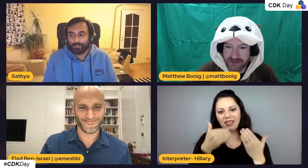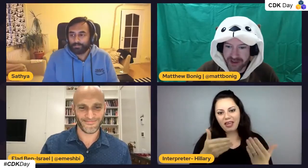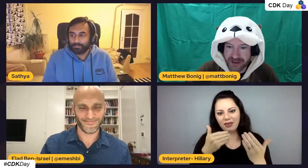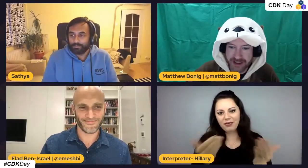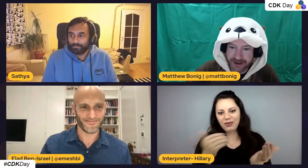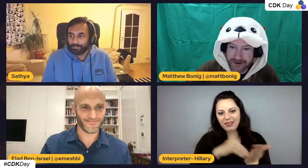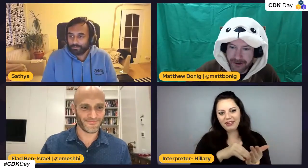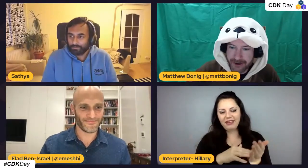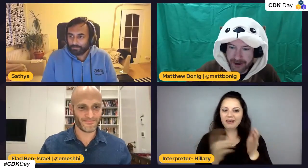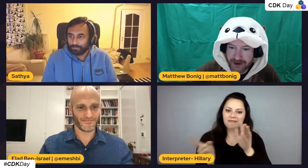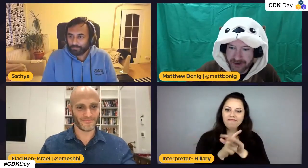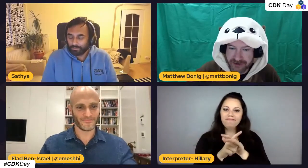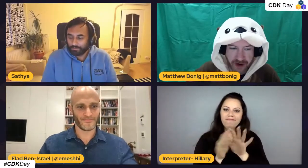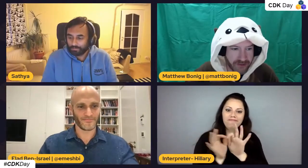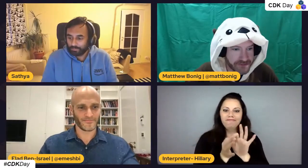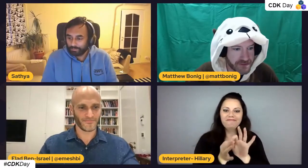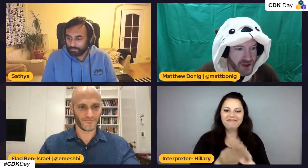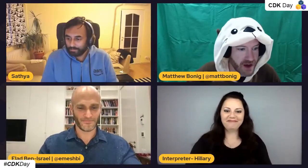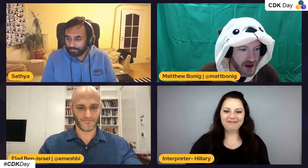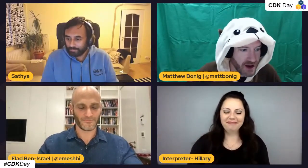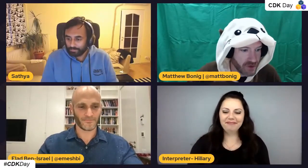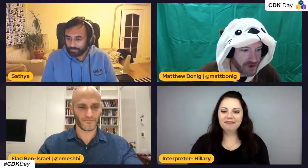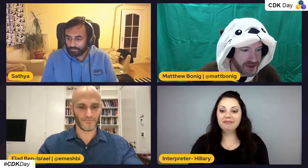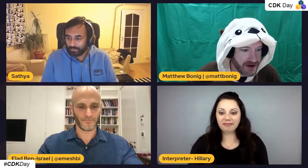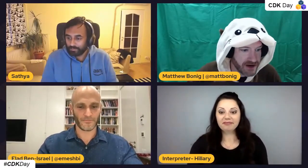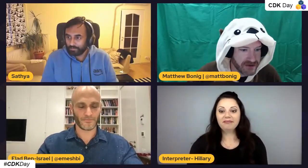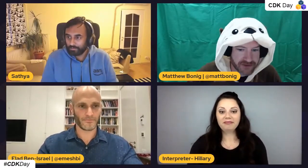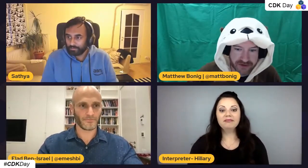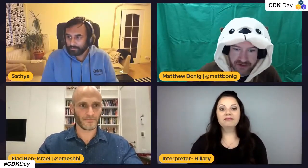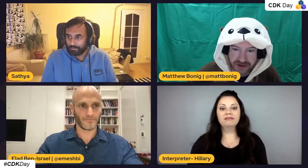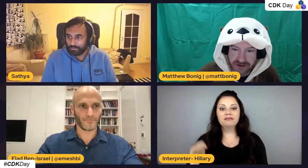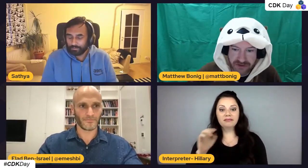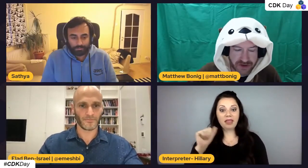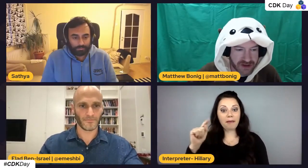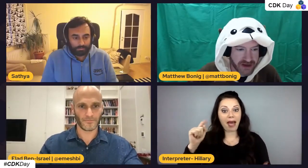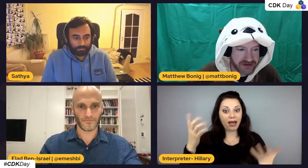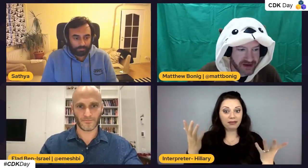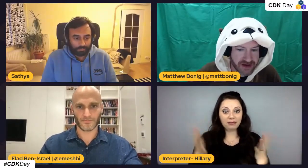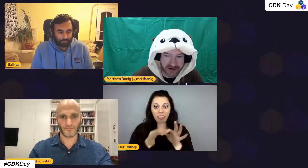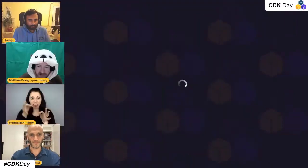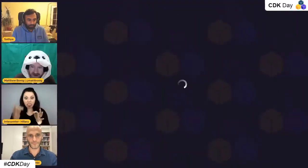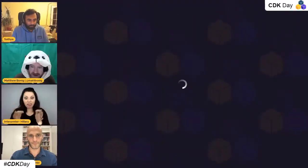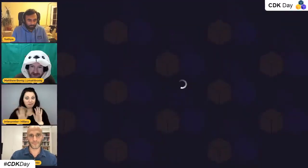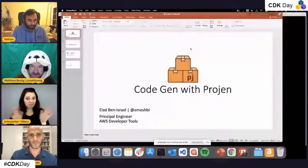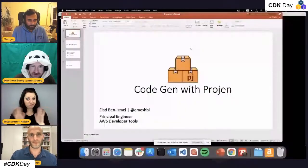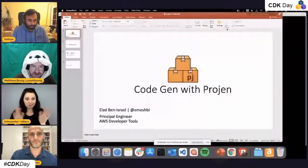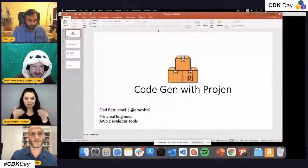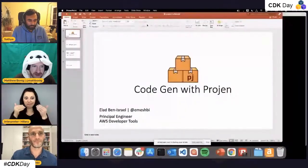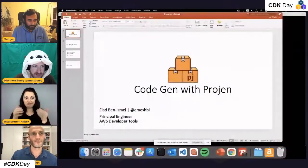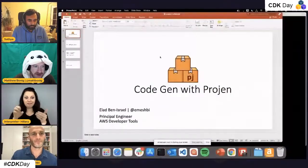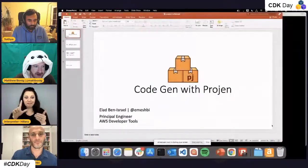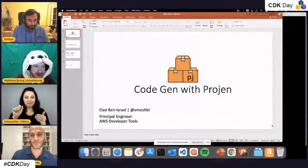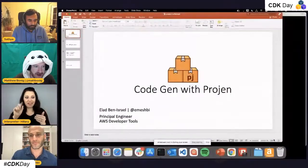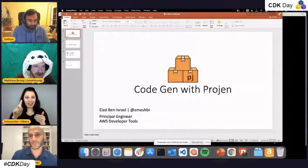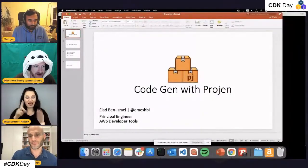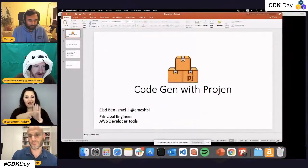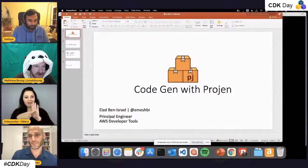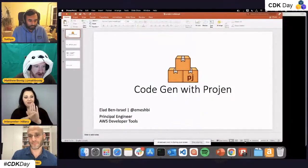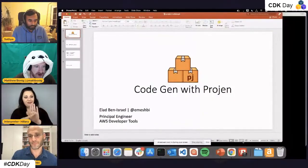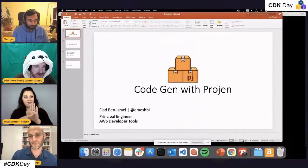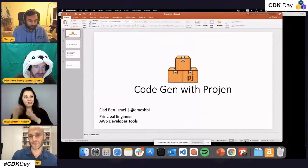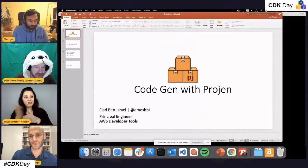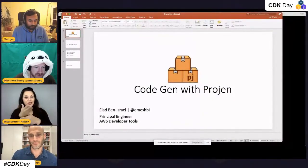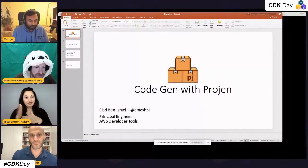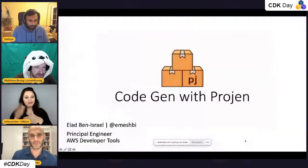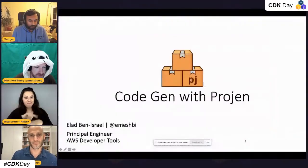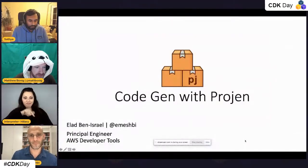again for being here. So without any further ado, let's get Elad's screen up here, and it is